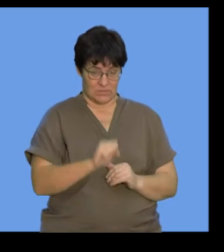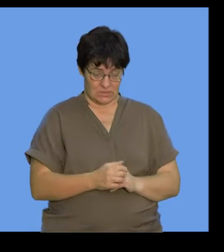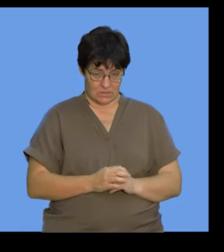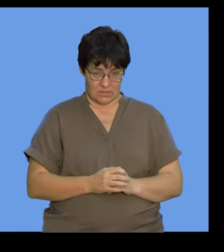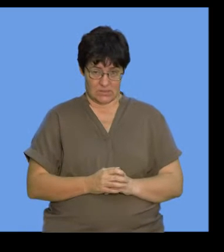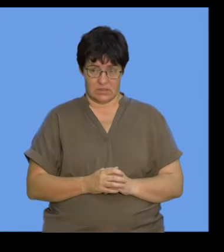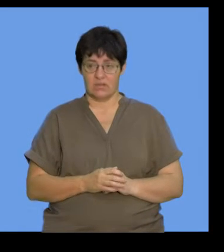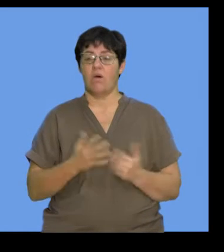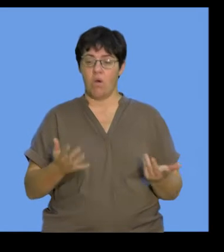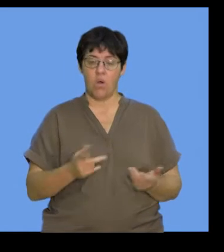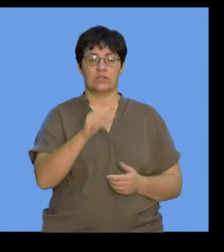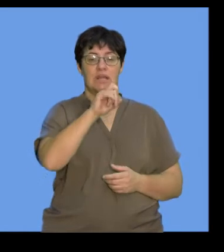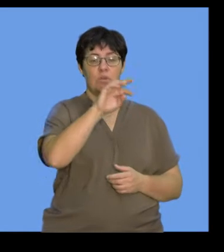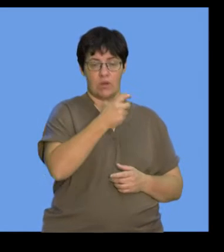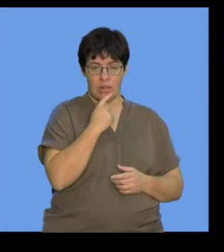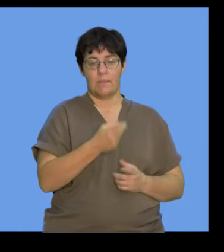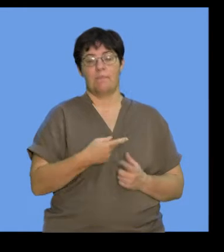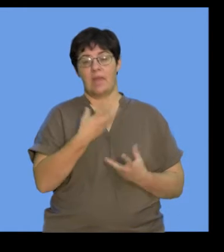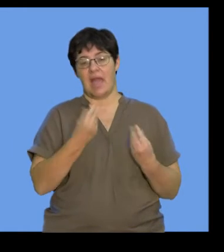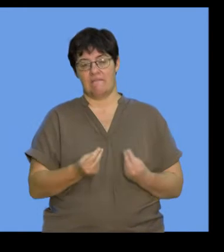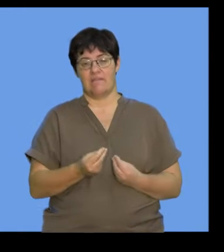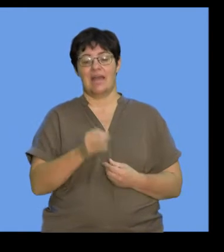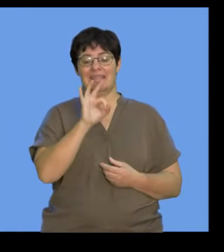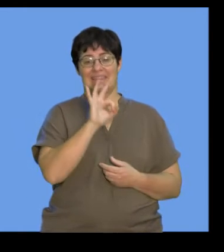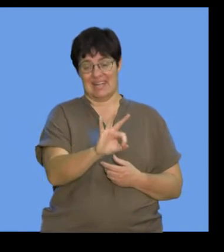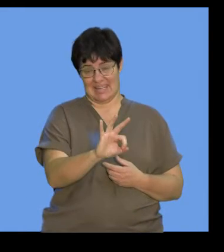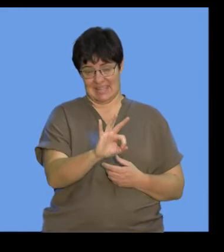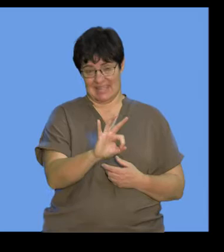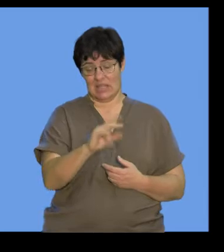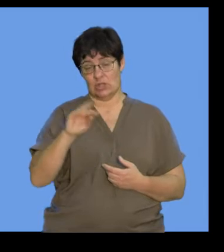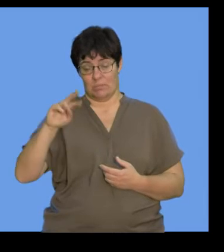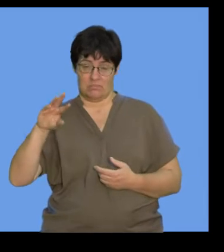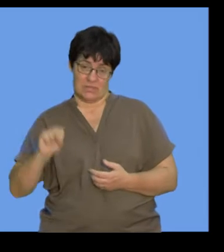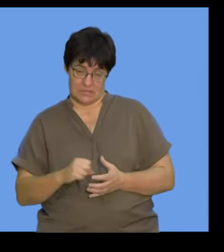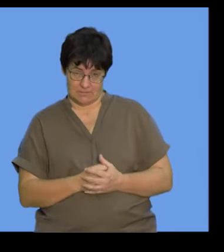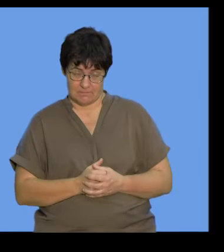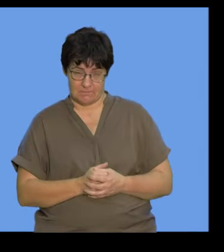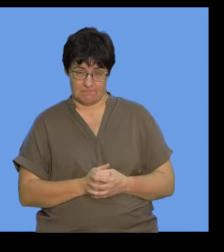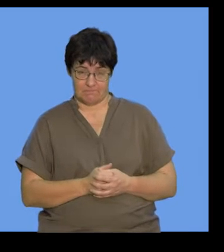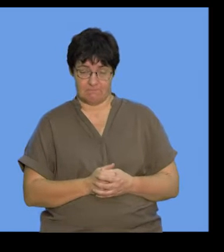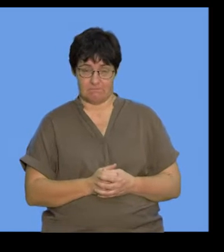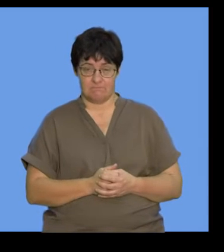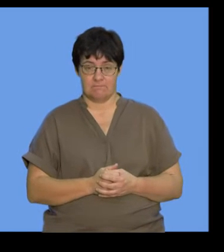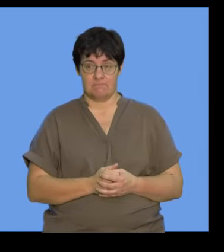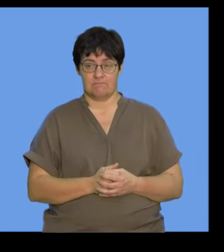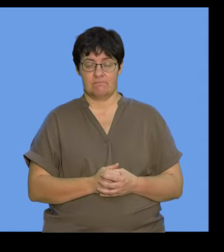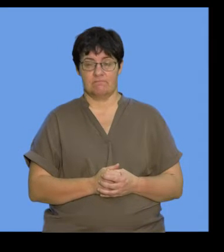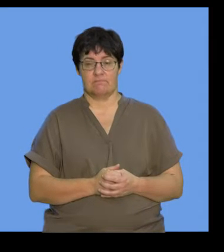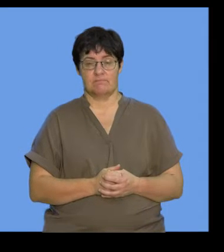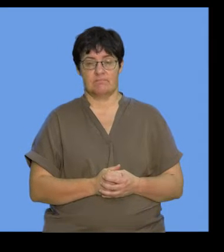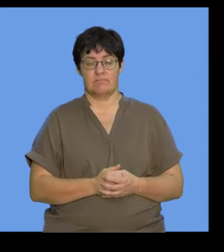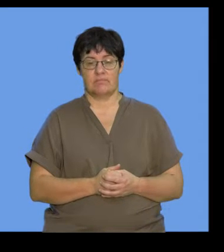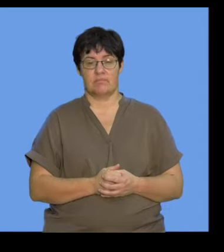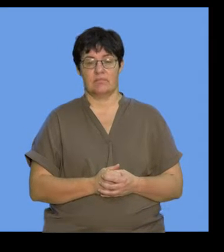Also, a trinomial will be when we have some 3 terms that we are dealing with, right, as an